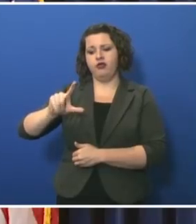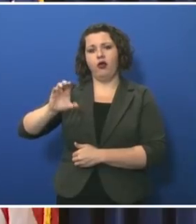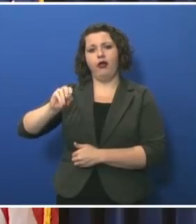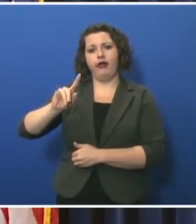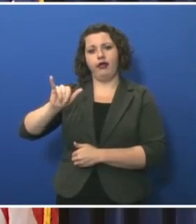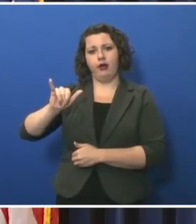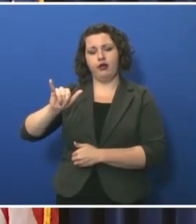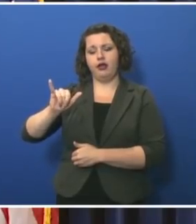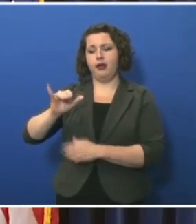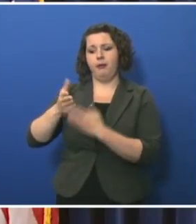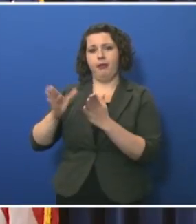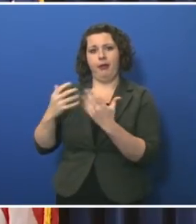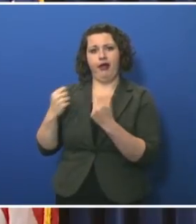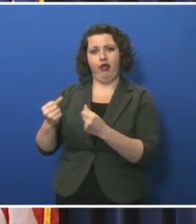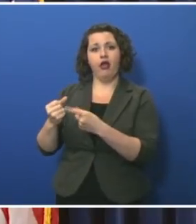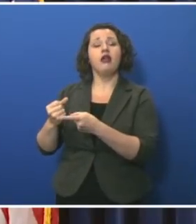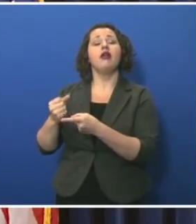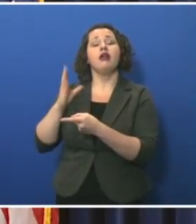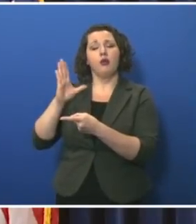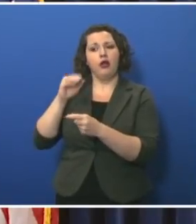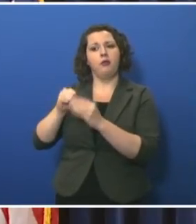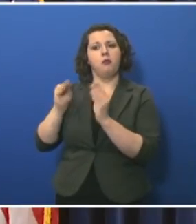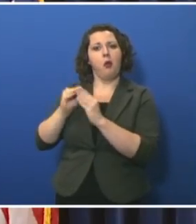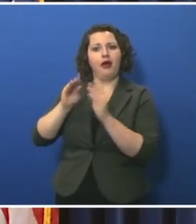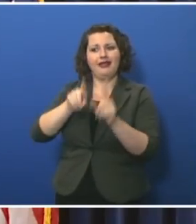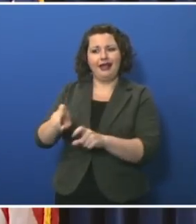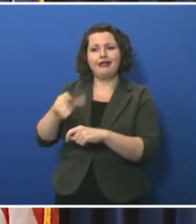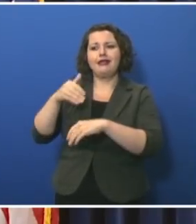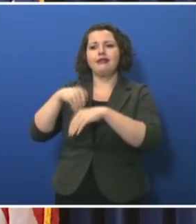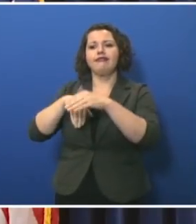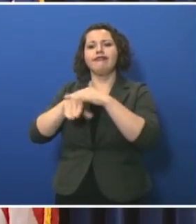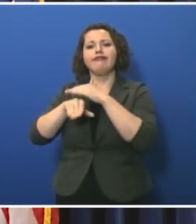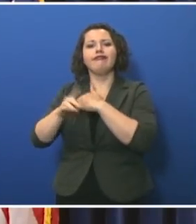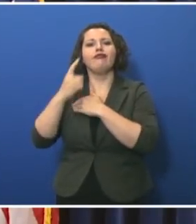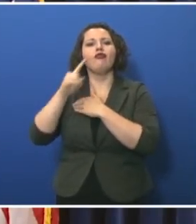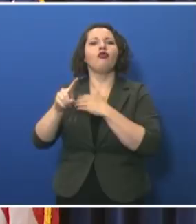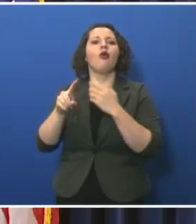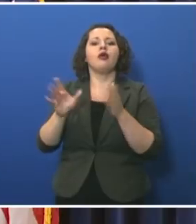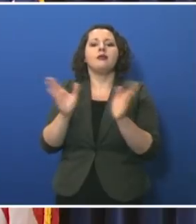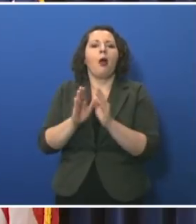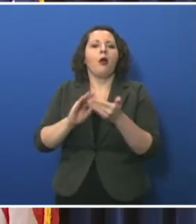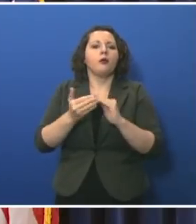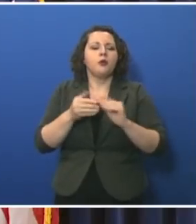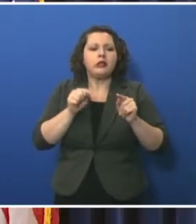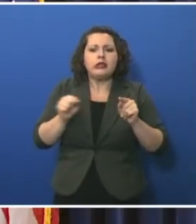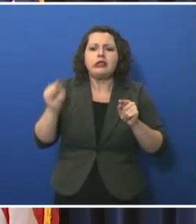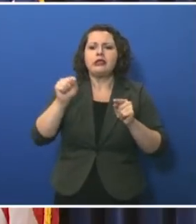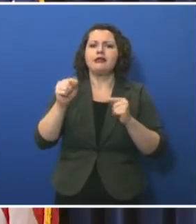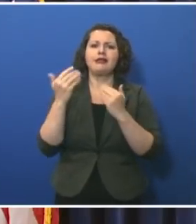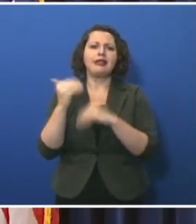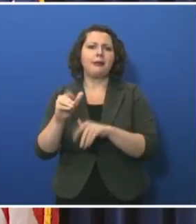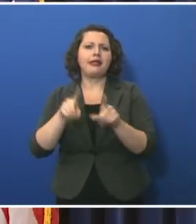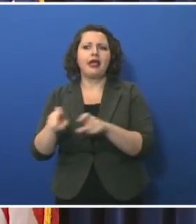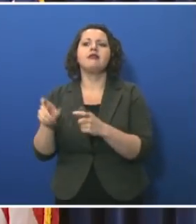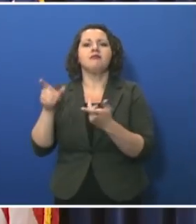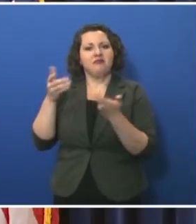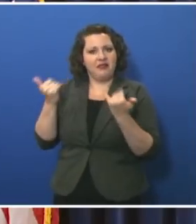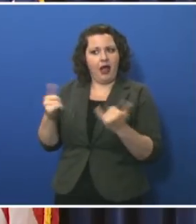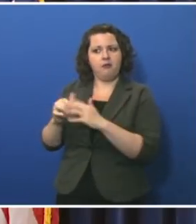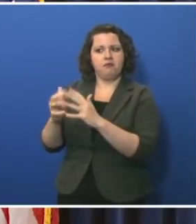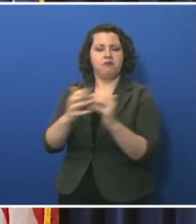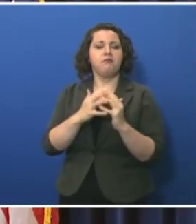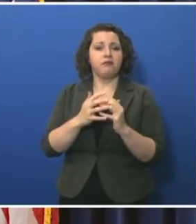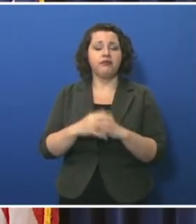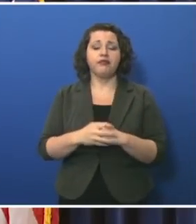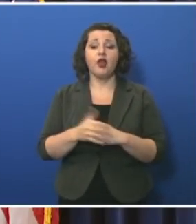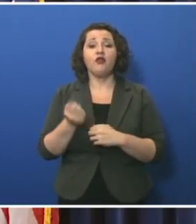again, further expand access to testing in smaller communities where it is just otherwise limited. We do have a couple of